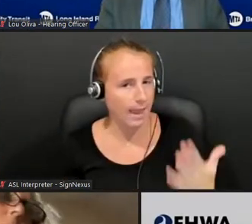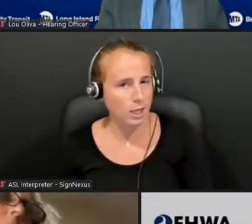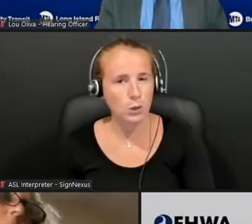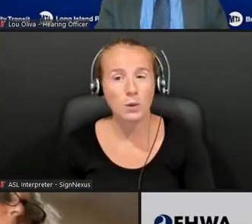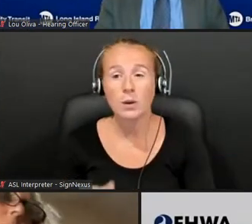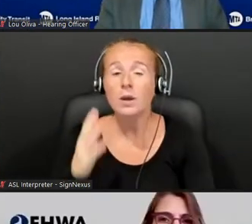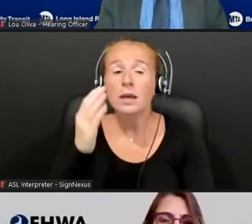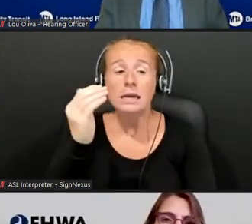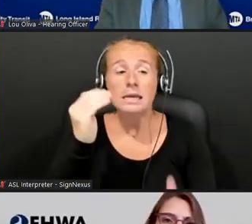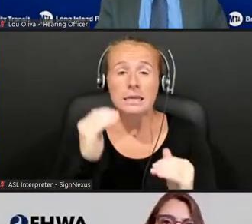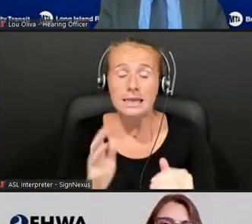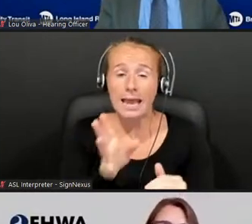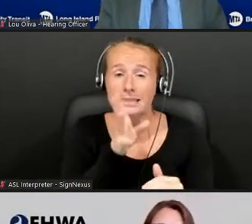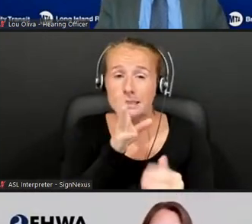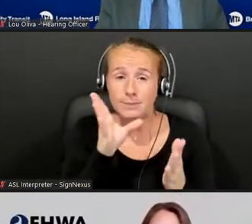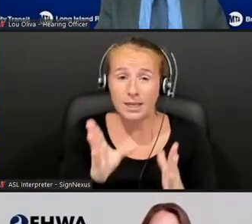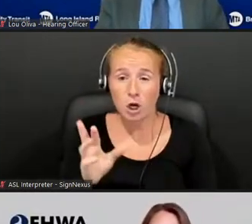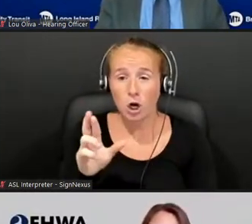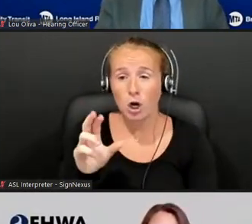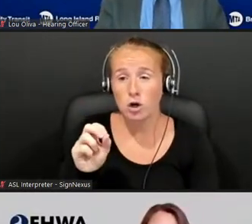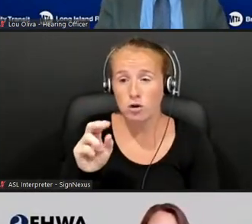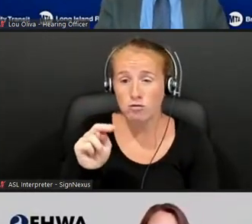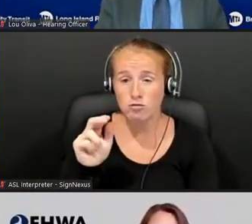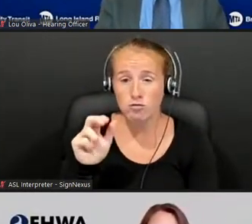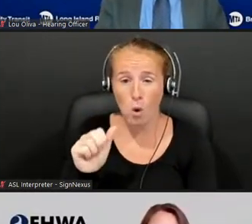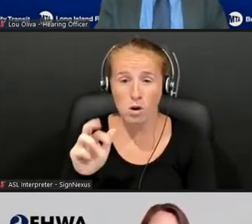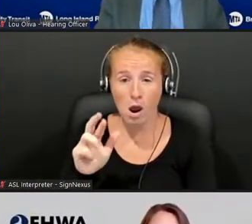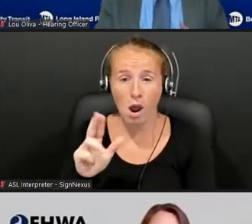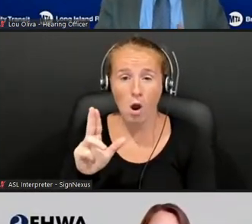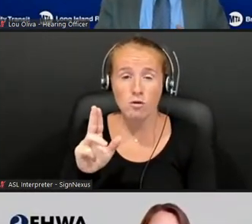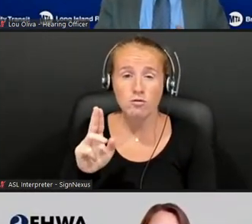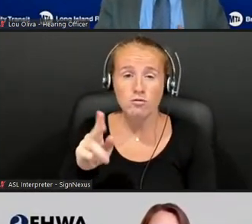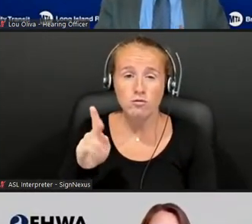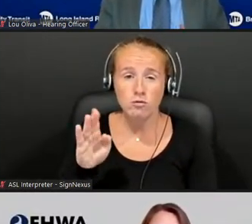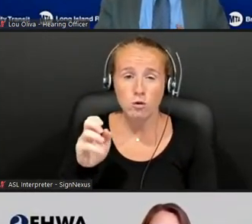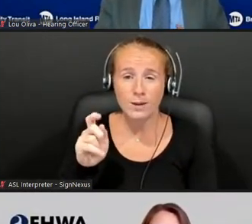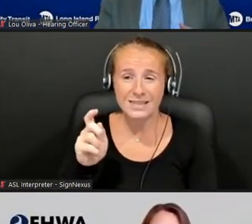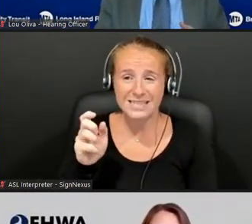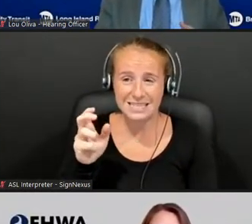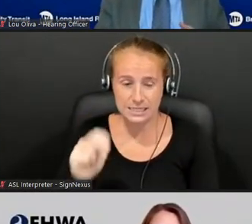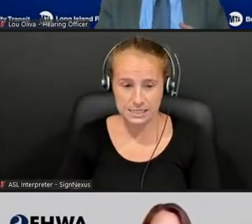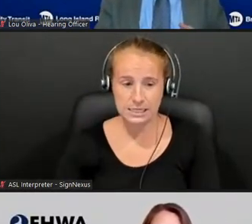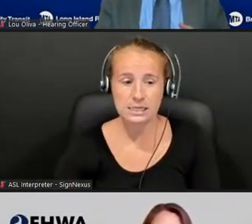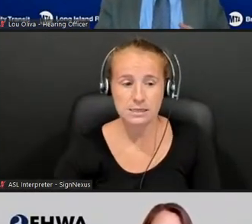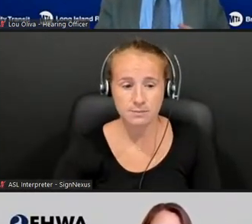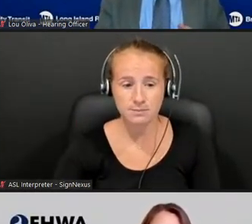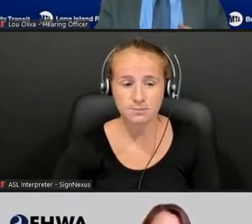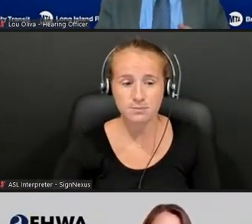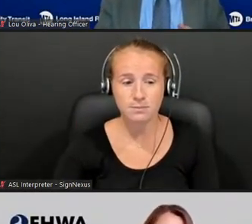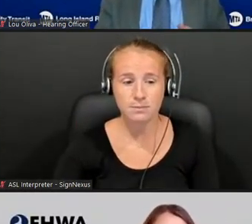our next speaker is Rona Rubinstein followed by Jeff schwain